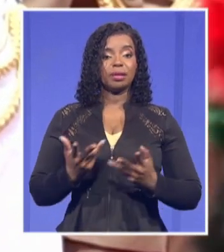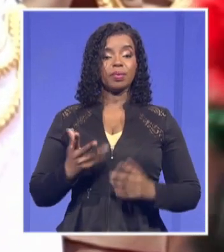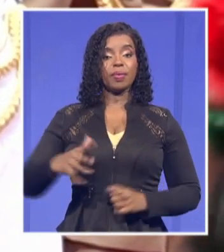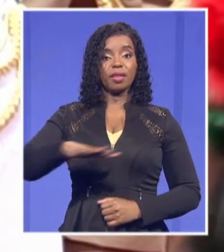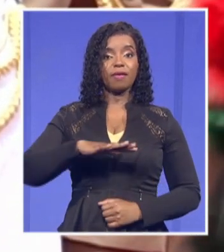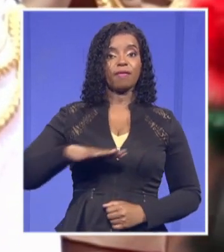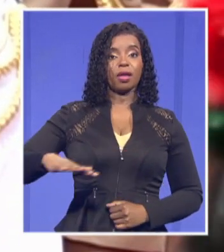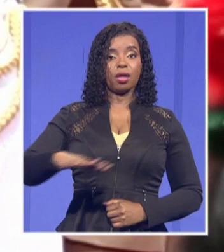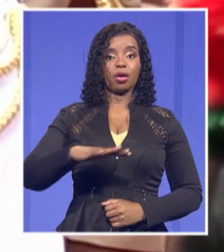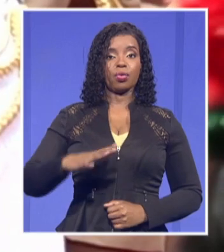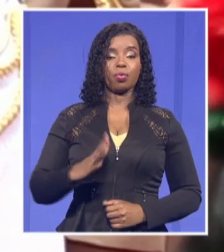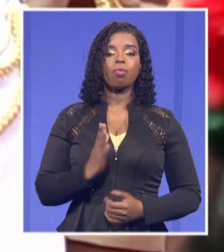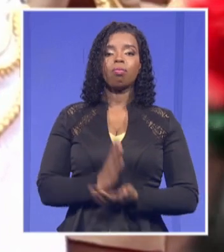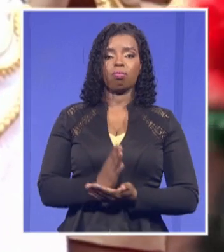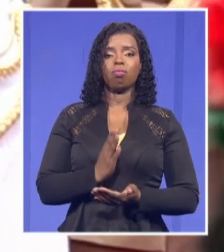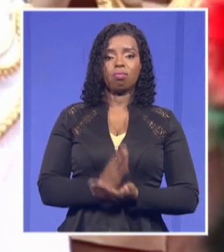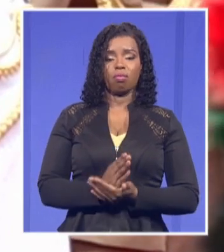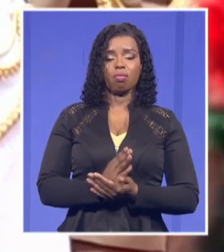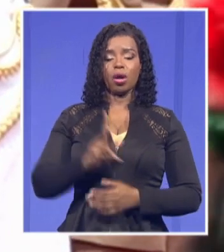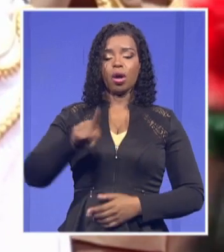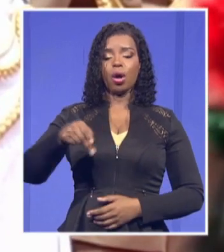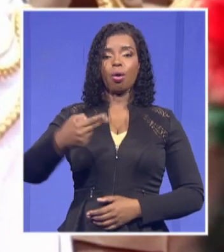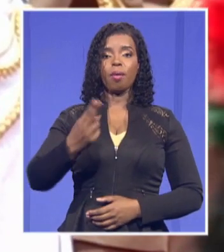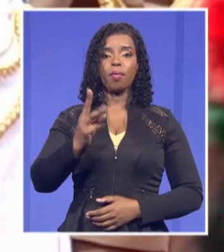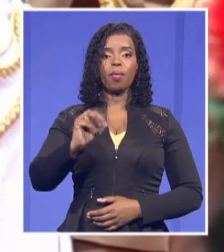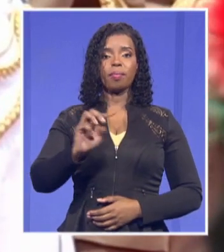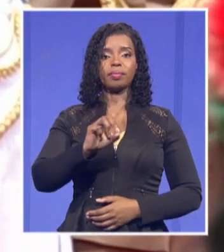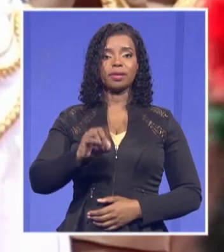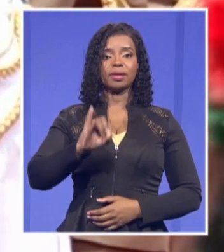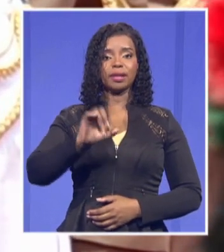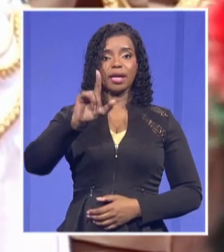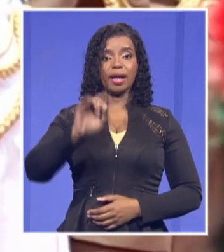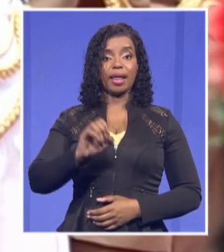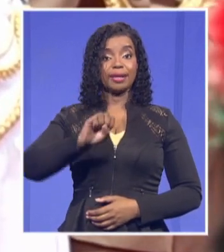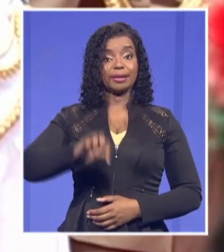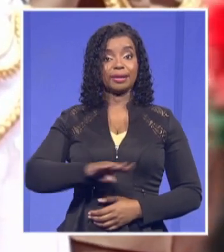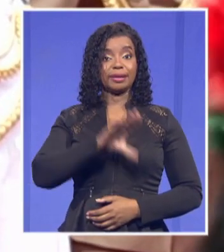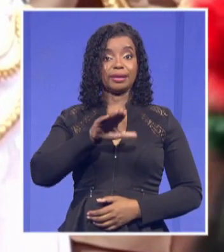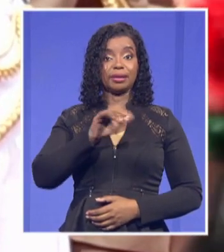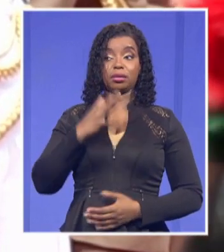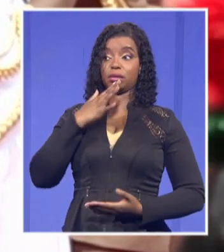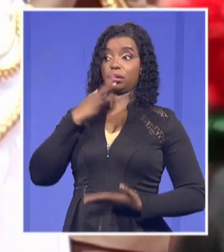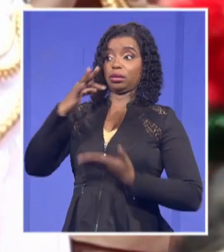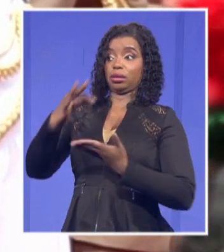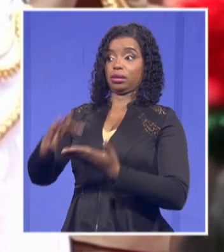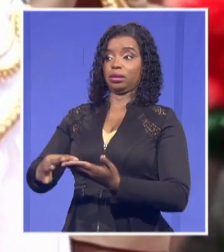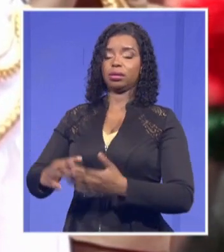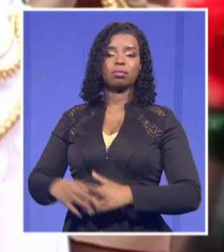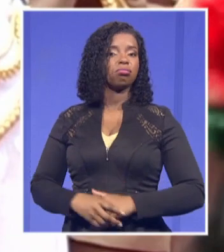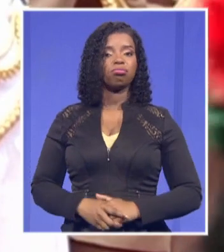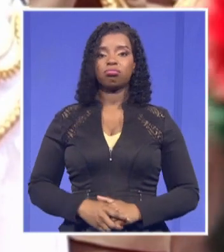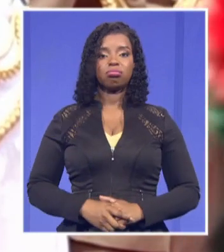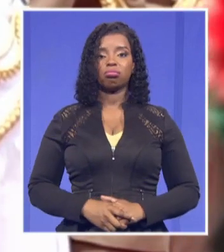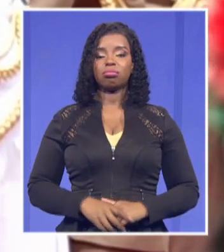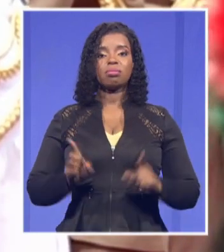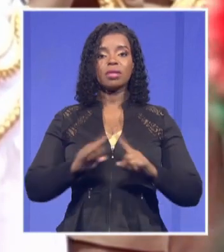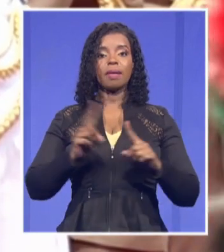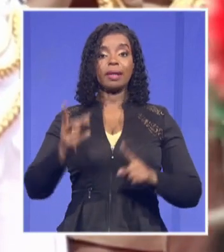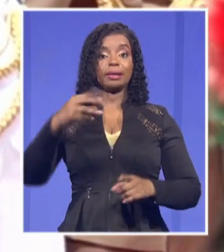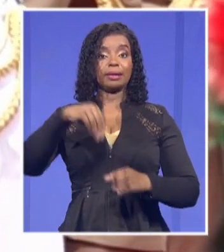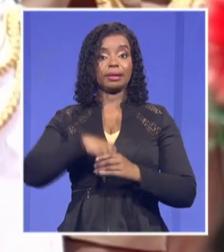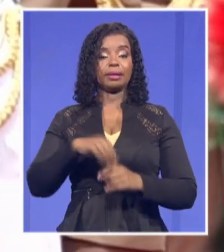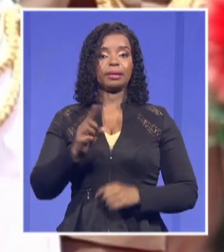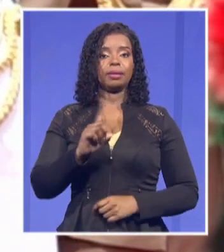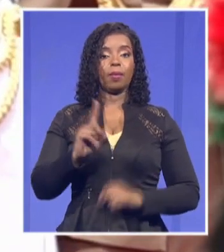course, Pomp was not recommended by South Africa, but she's part of the senior committee